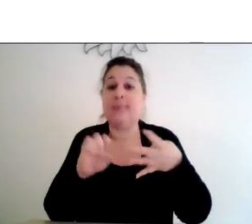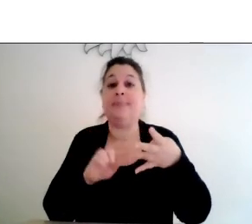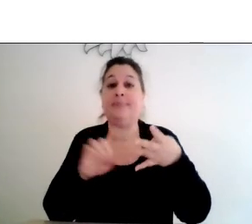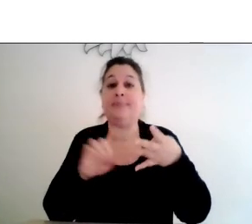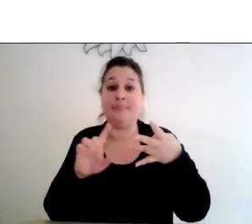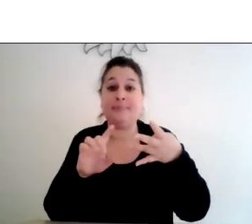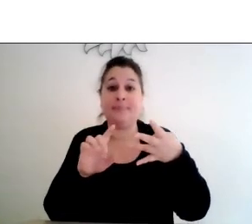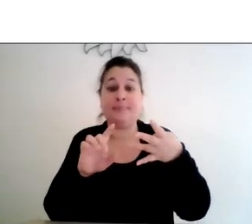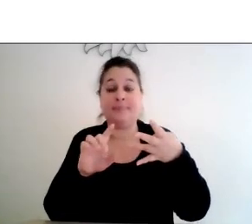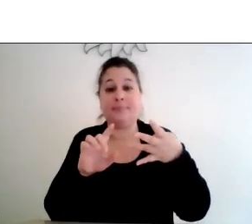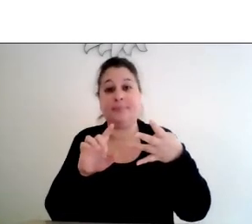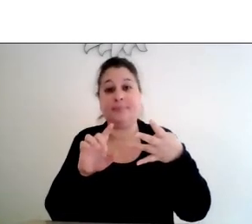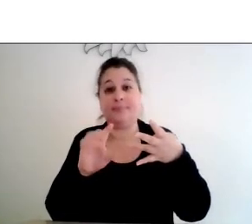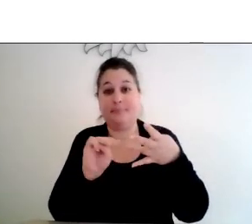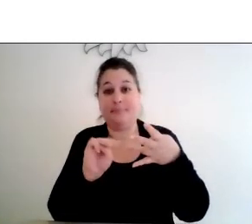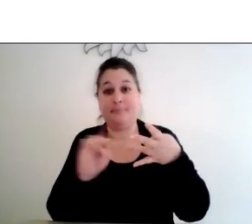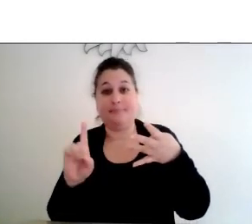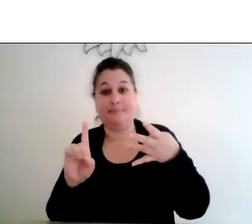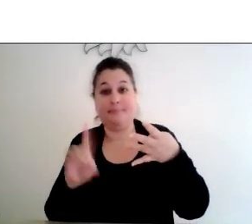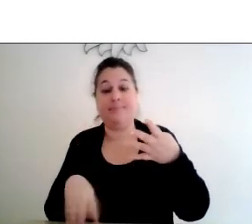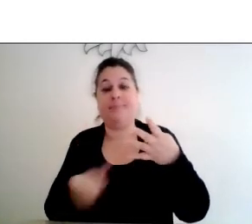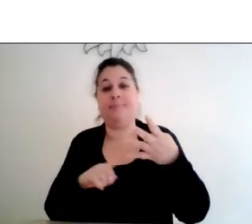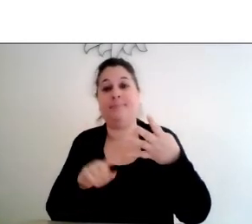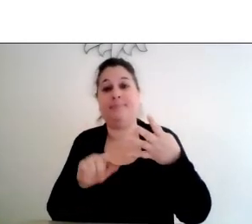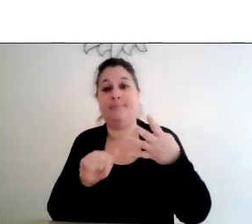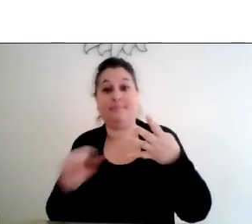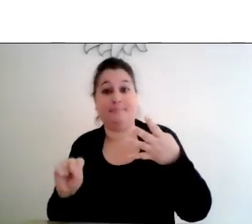this order is this.